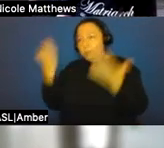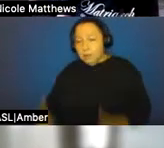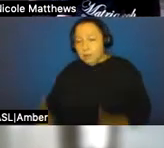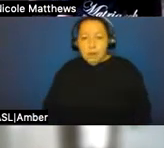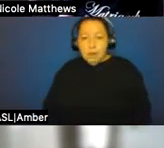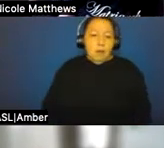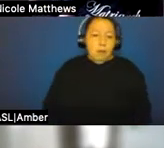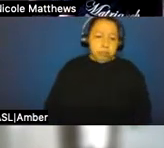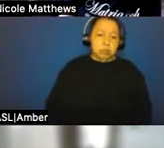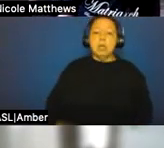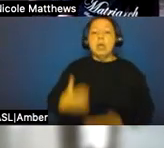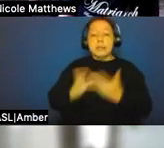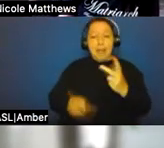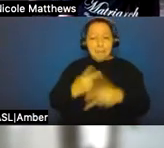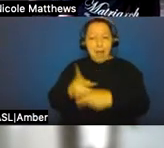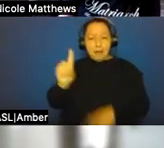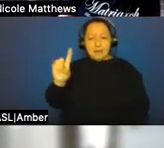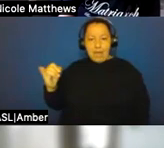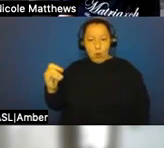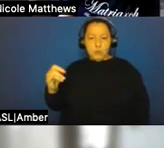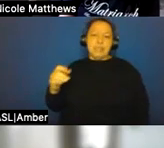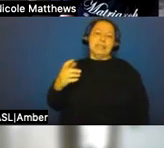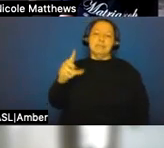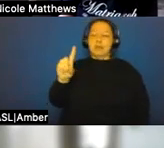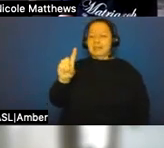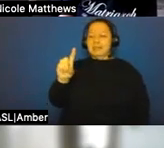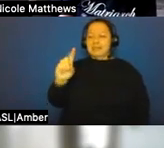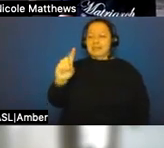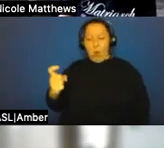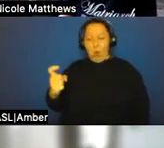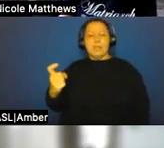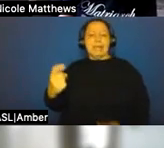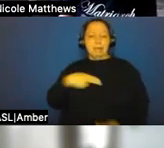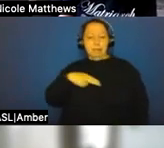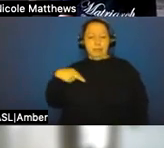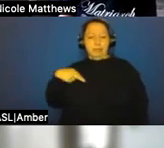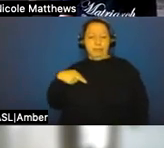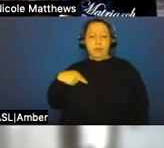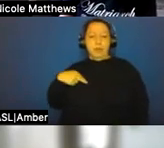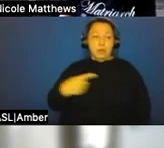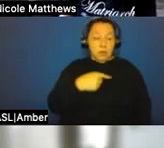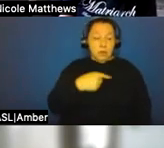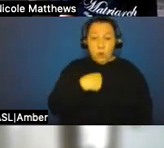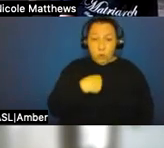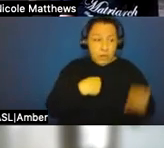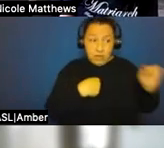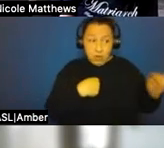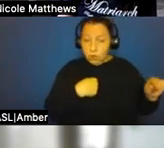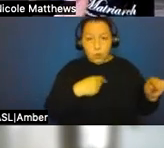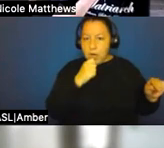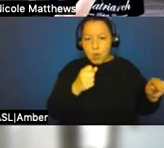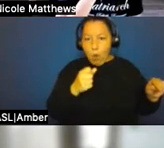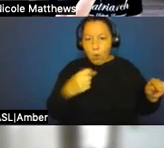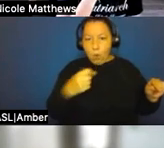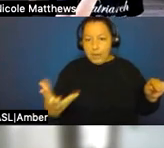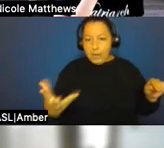Some sort of diagnoses. We don't diagnose victims, right? We're not therapists, we're not